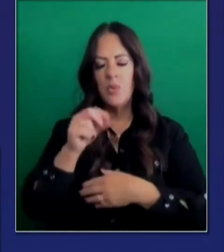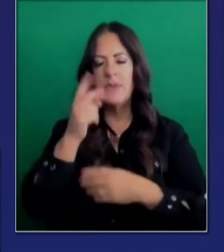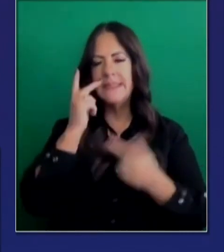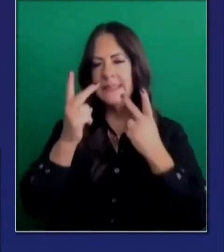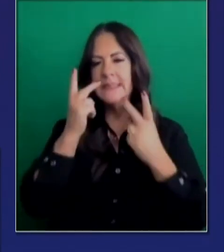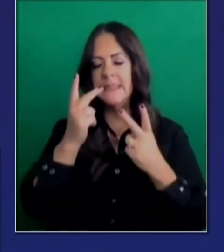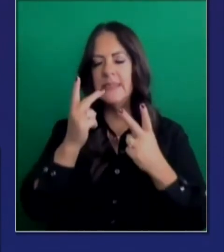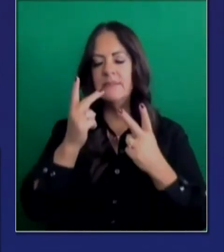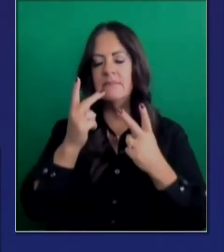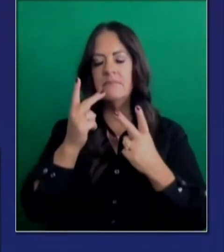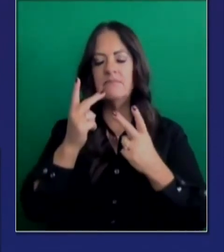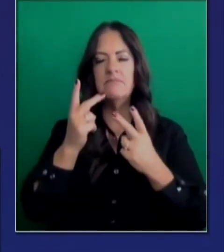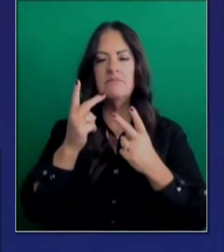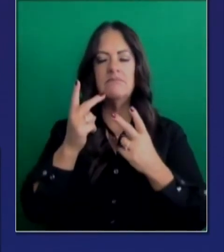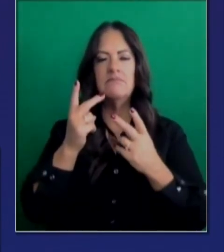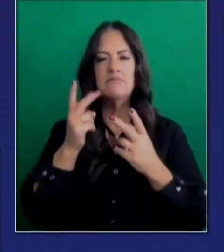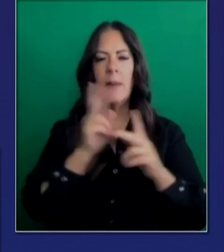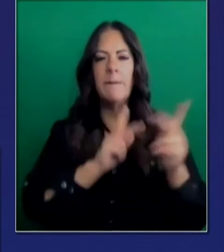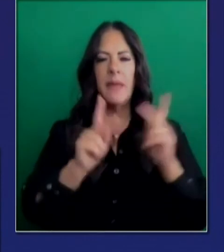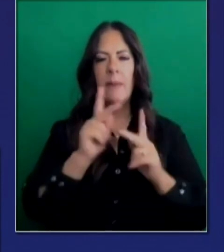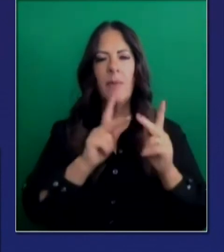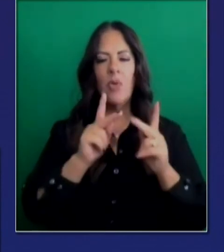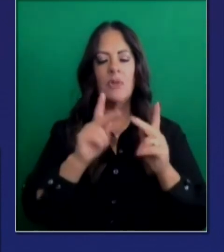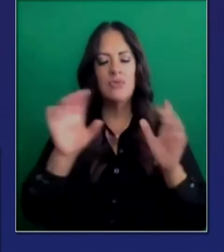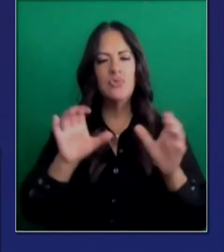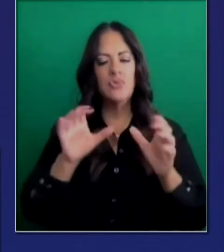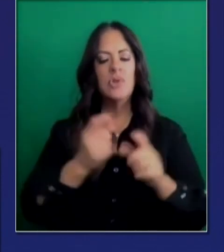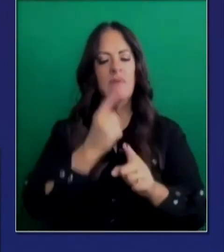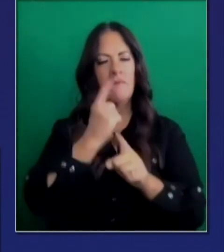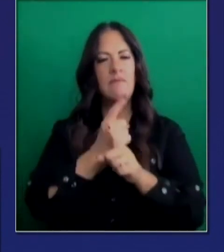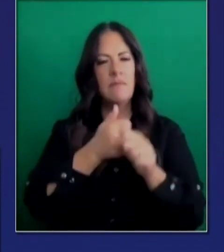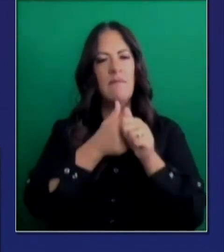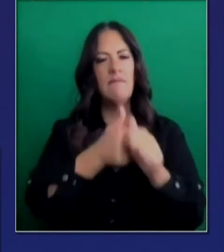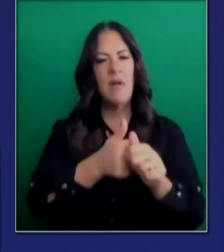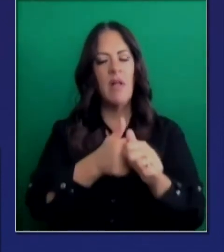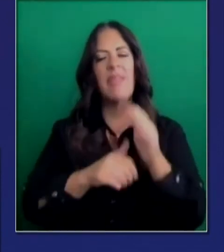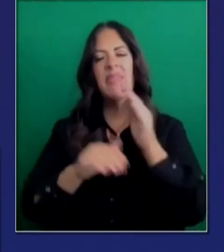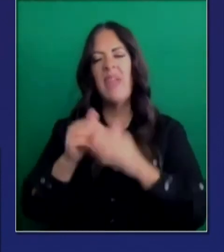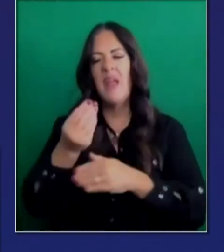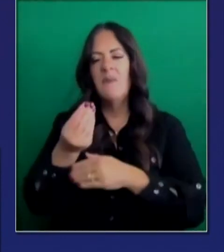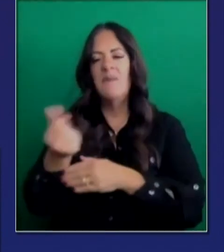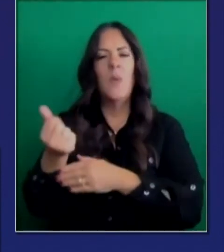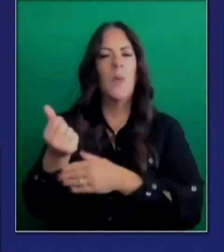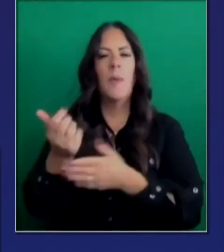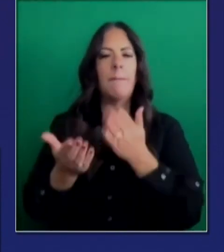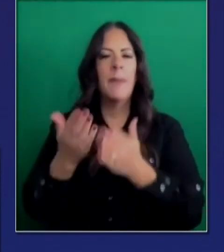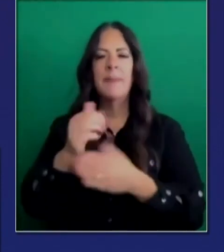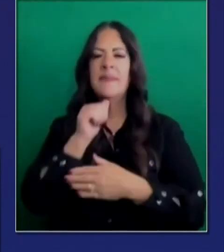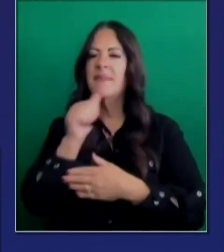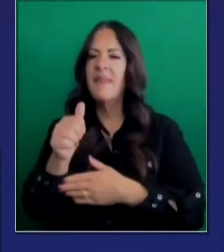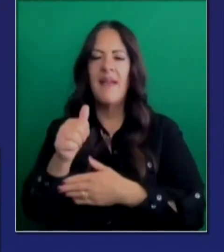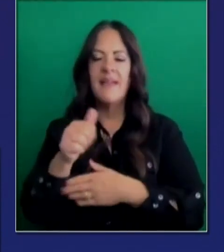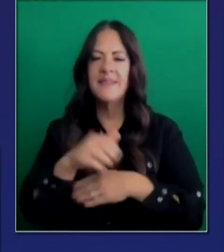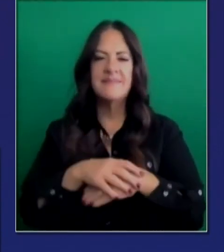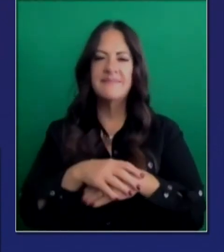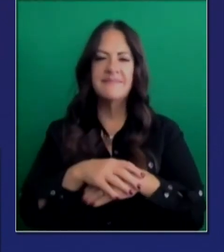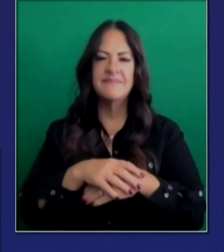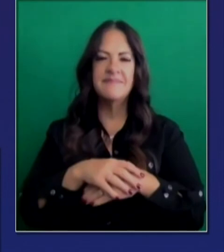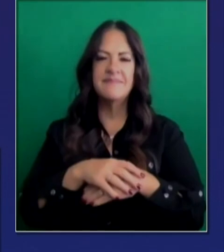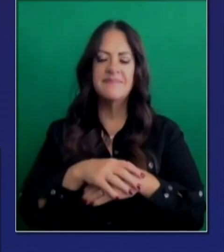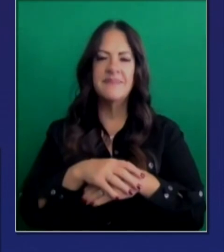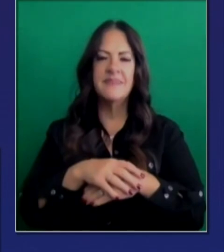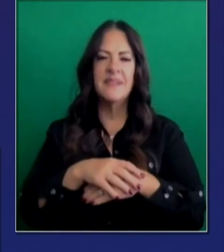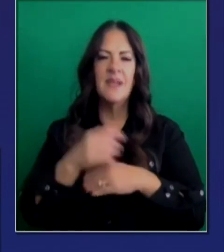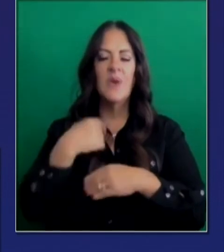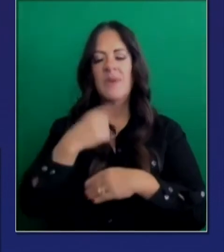people doing the right thing than we are people that are simply thumbing their nose. We also seen that also in